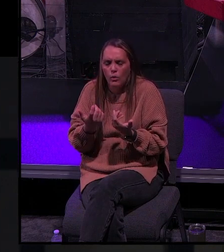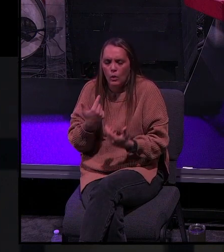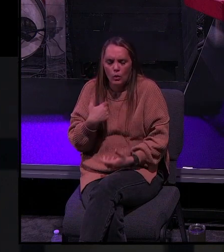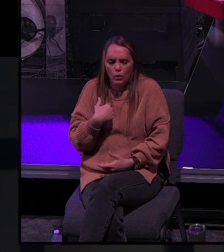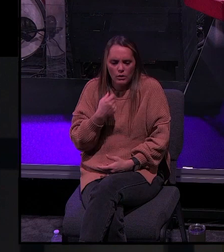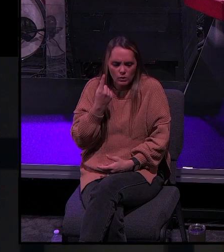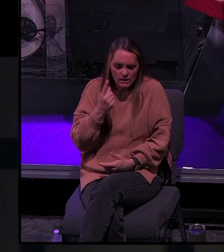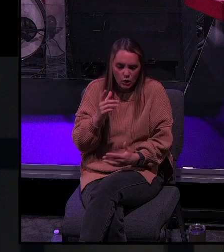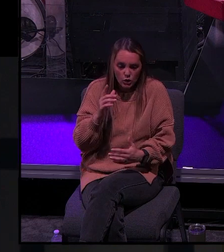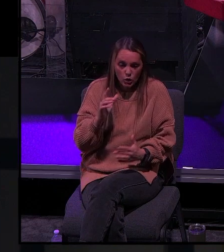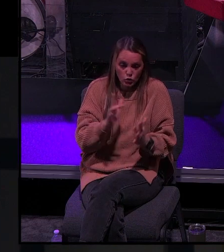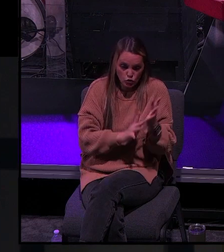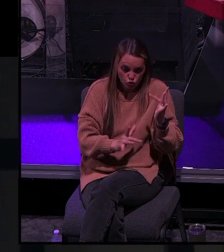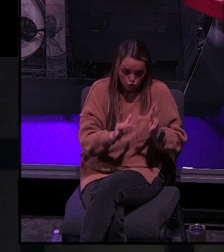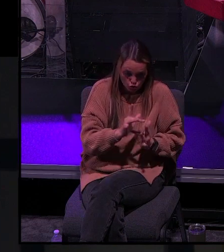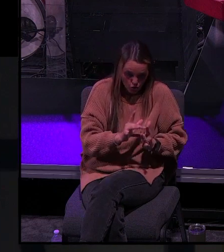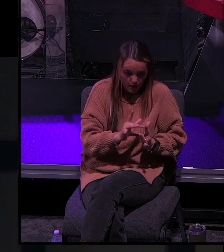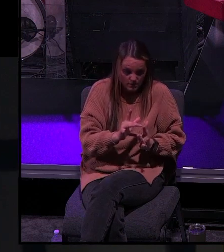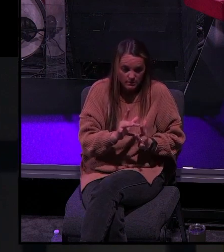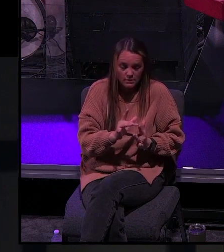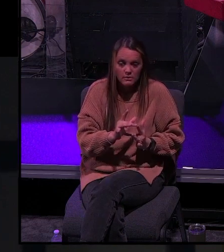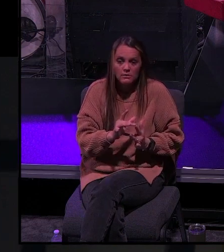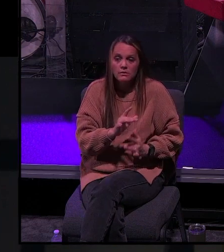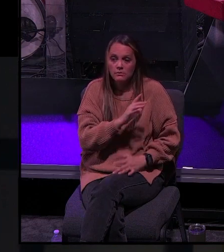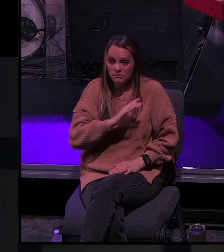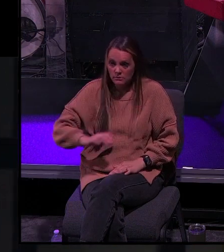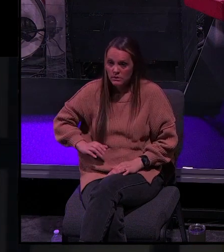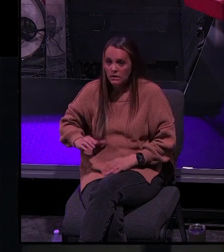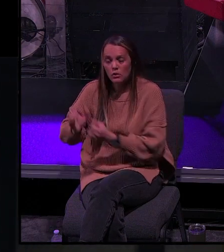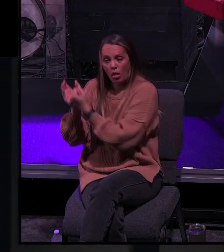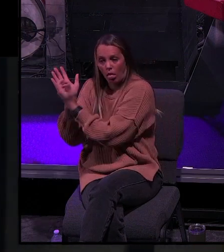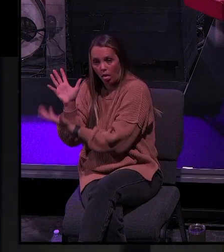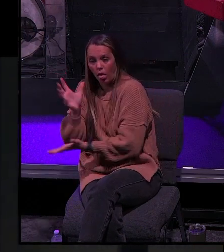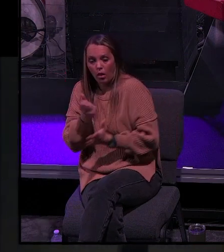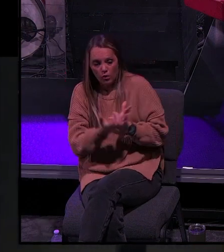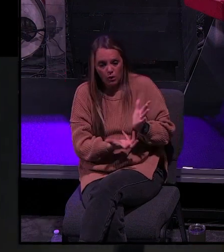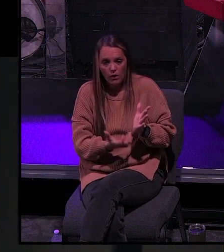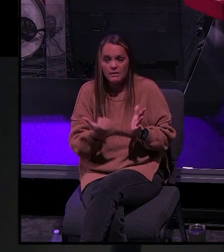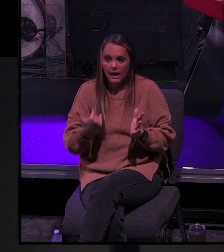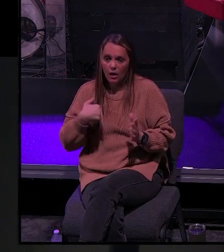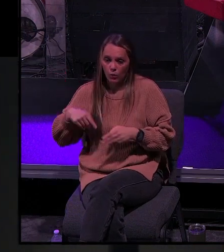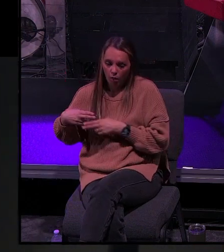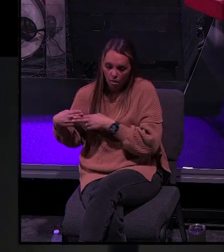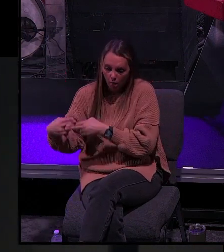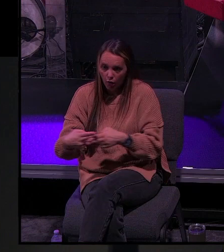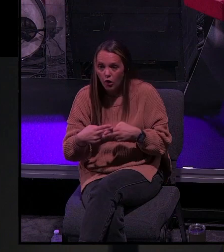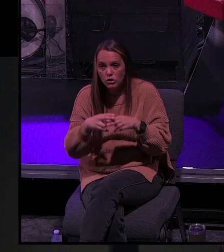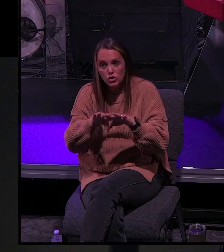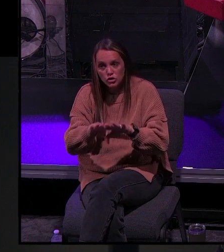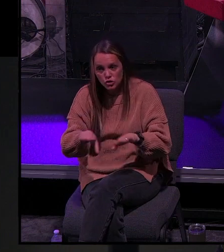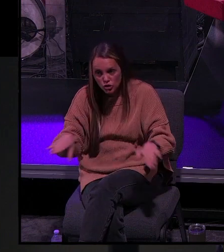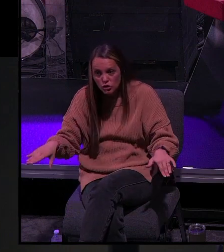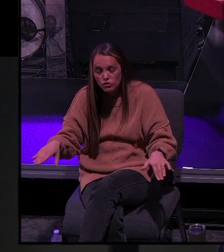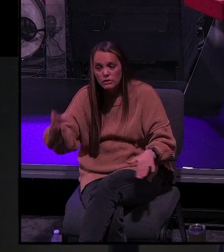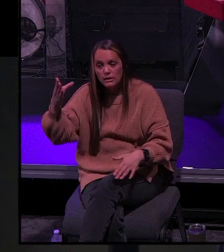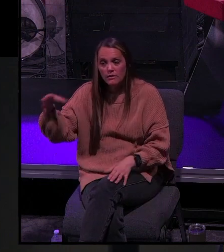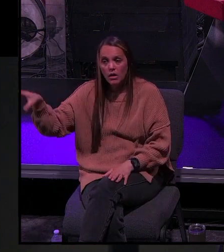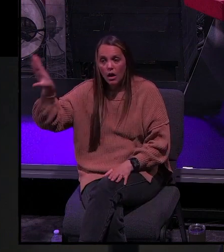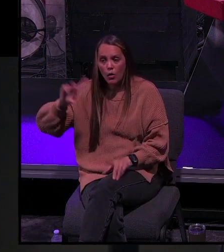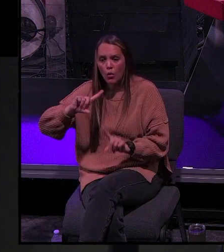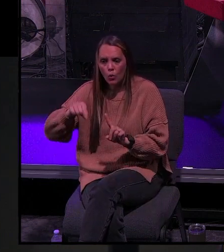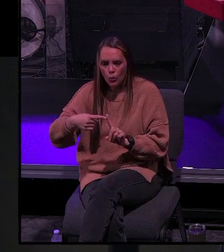did for us on the cross. And we are literally called children of God. And when we pursue our Father, he leans in. He